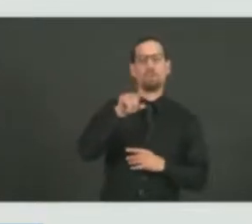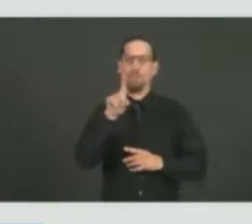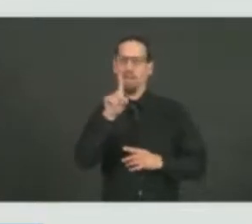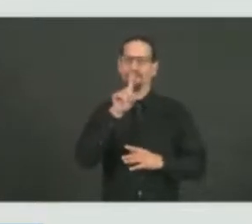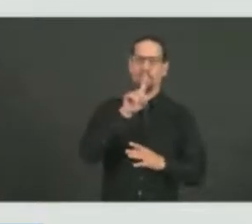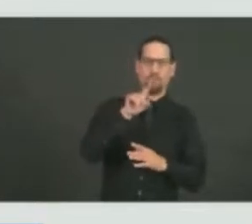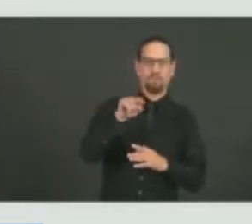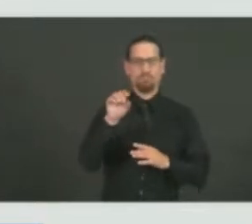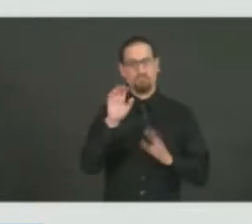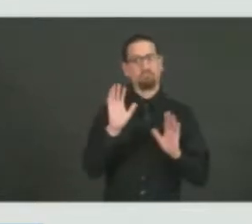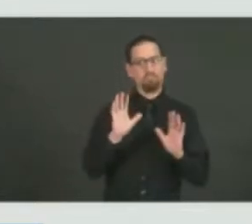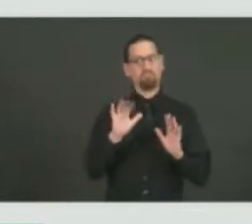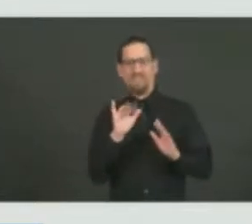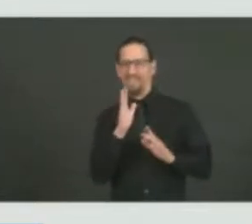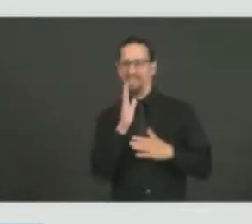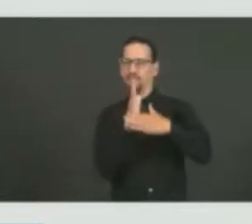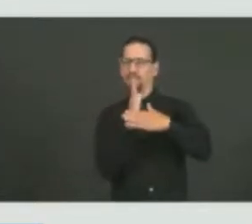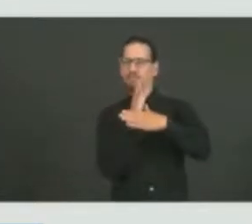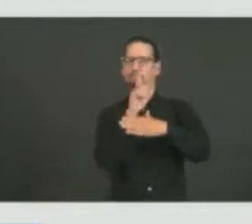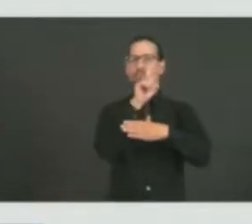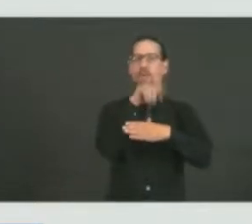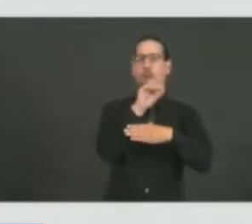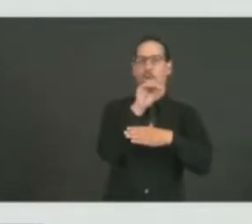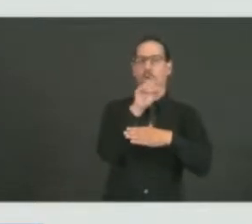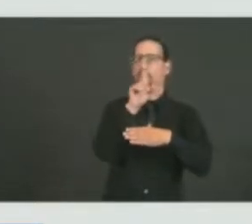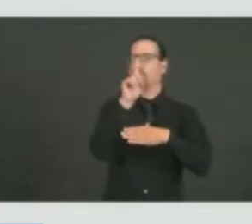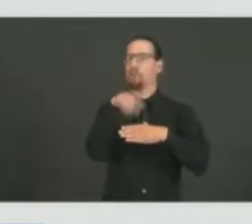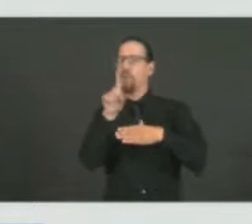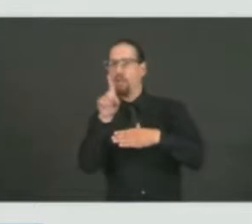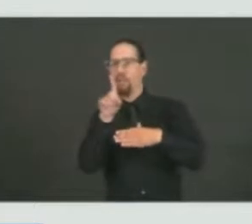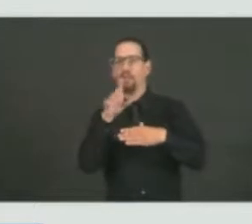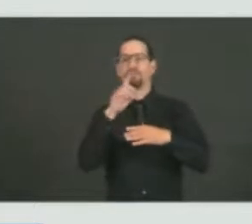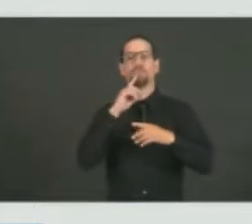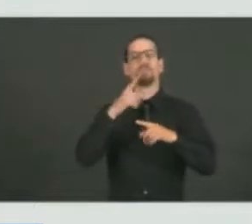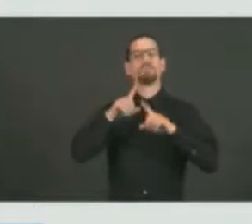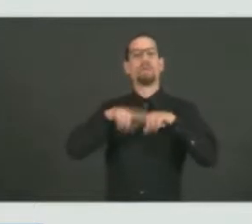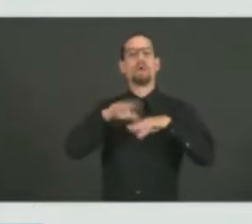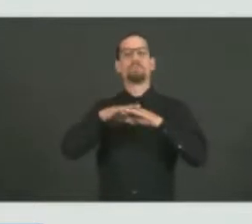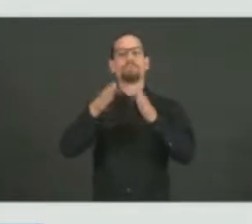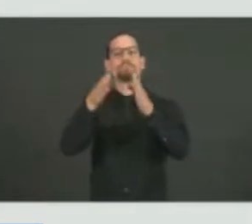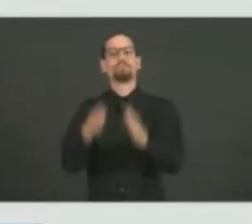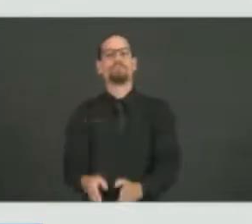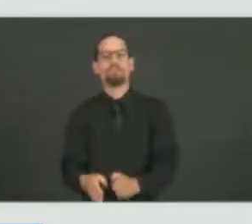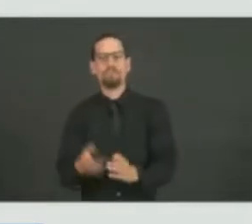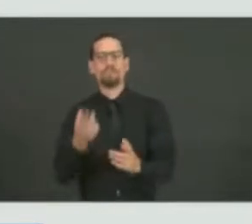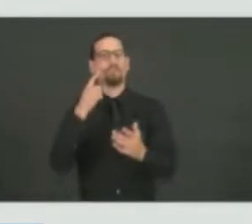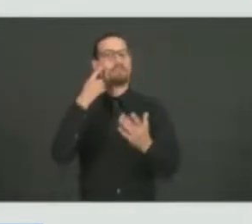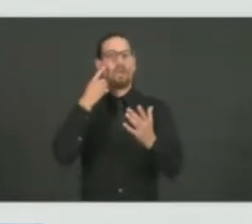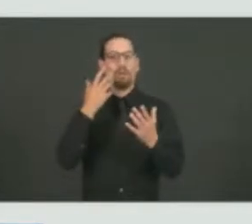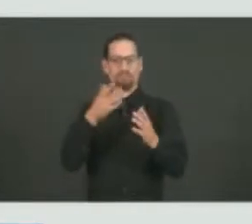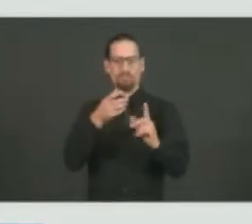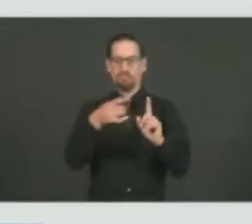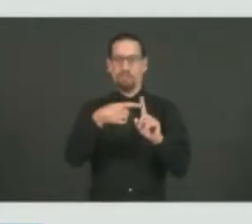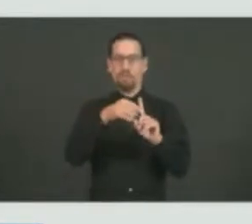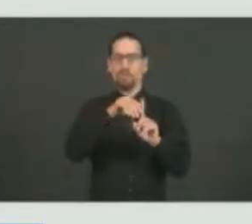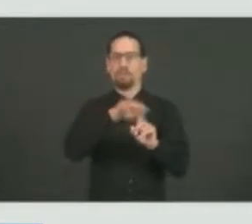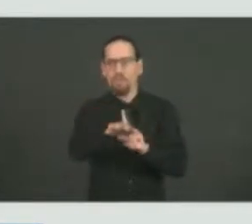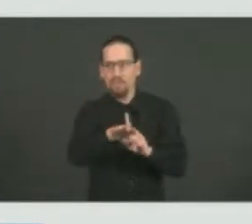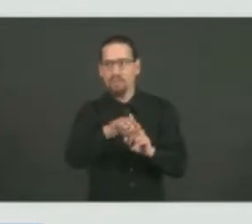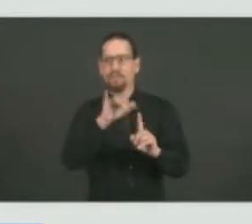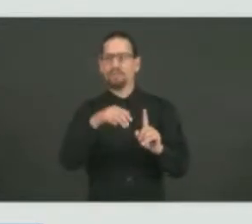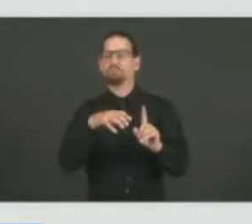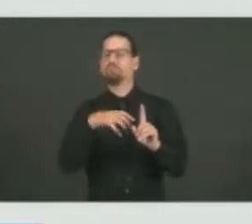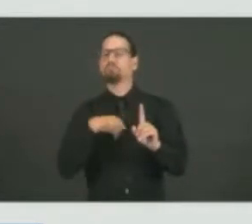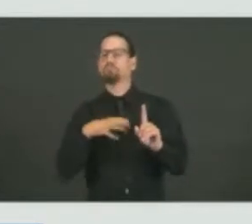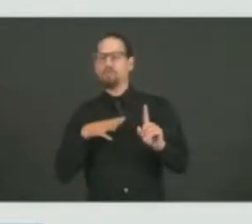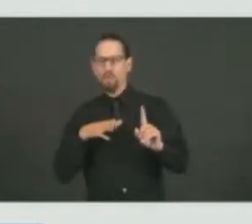So, which means every person that's infected would, on average, infect 1 other person. That's where we want to be. We want to be